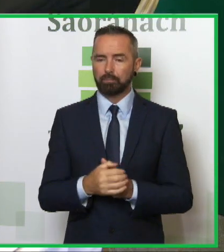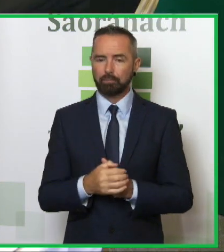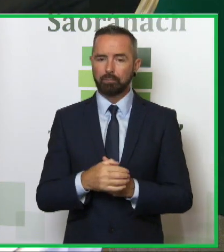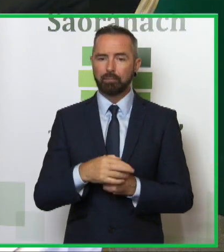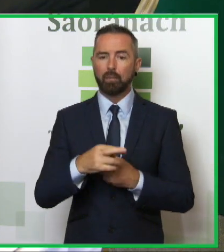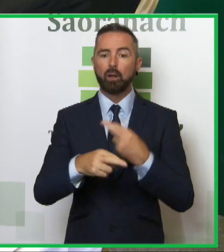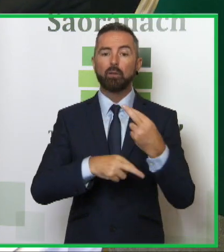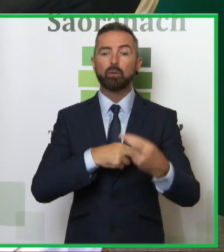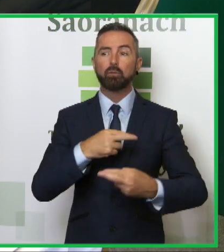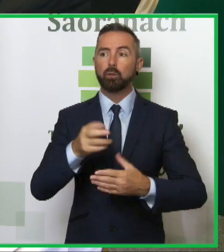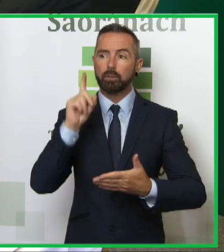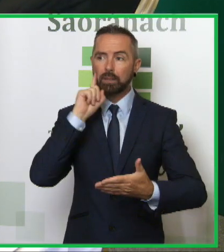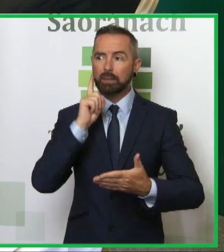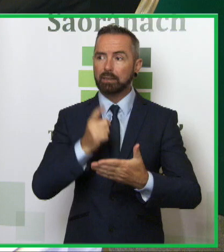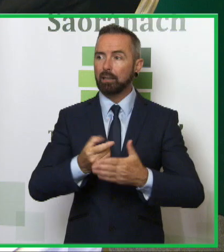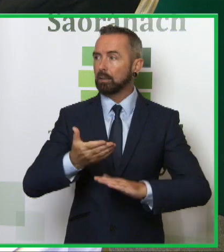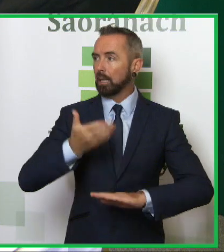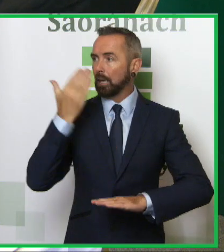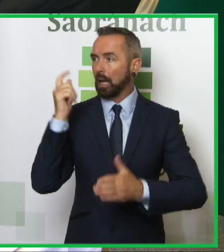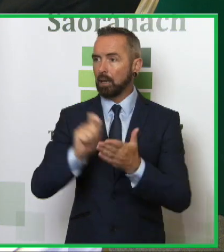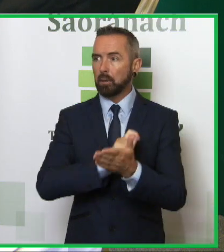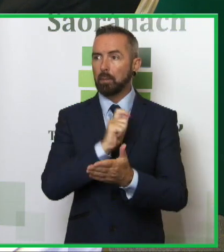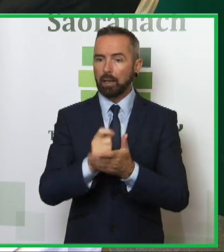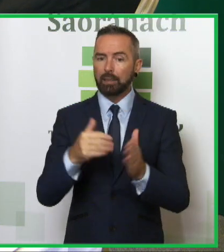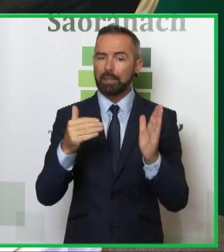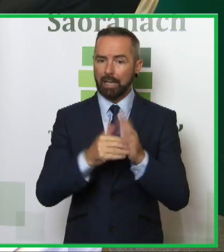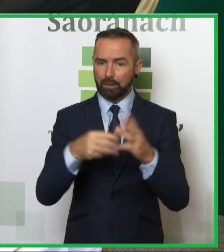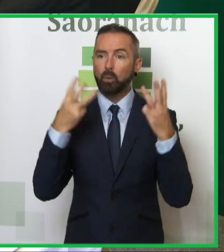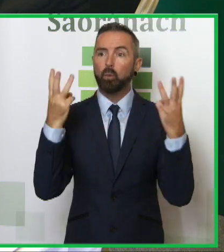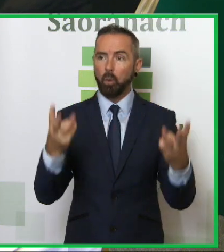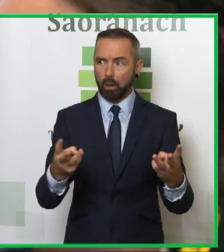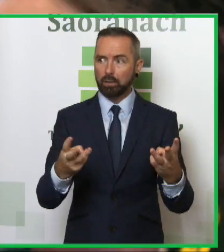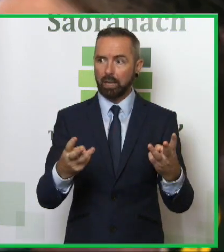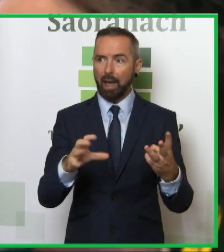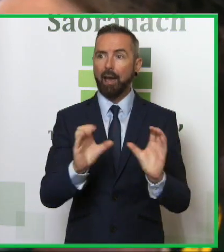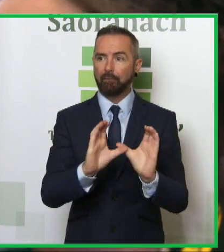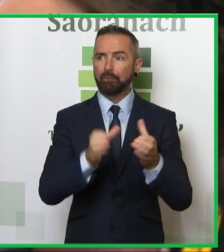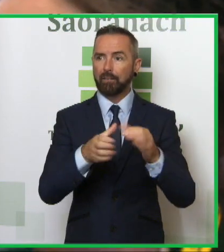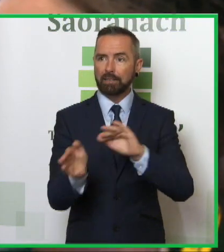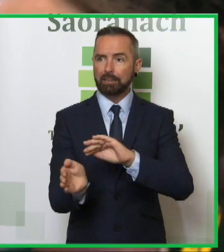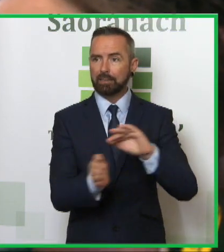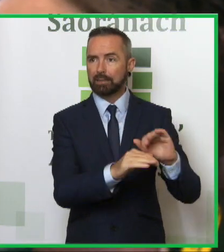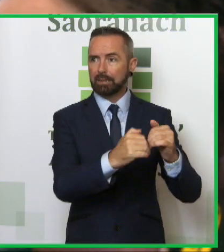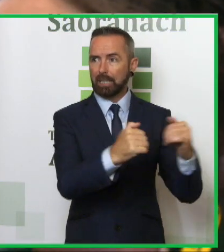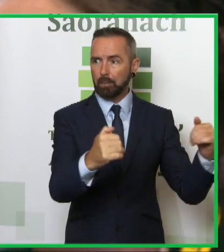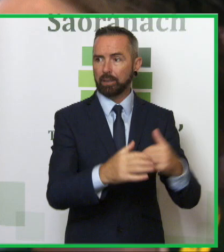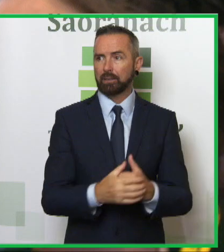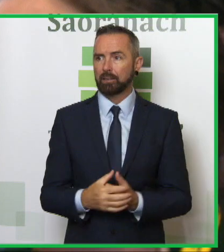in the last ballot that the room wants to get into this detail and a different approach, yeah. So, yeah.